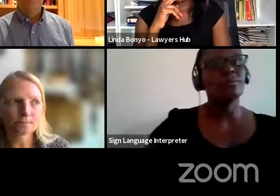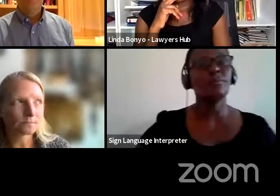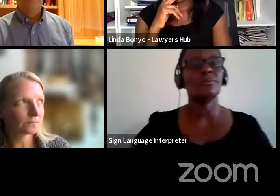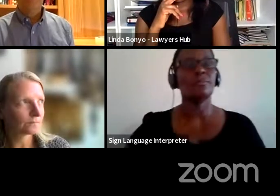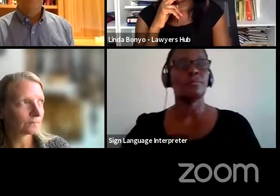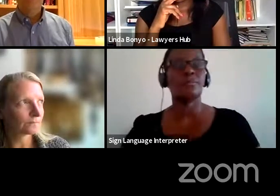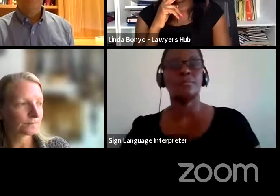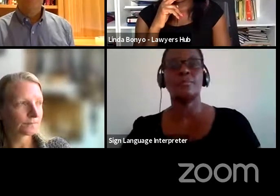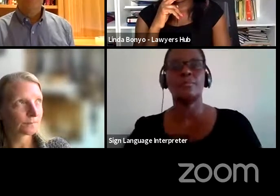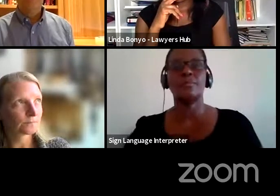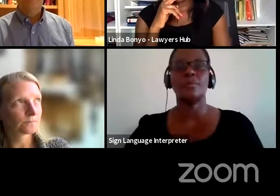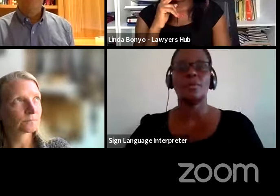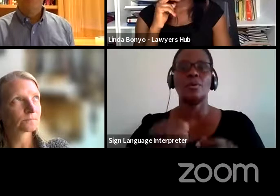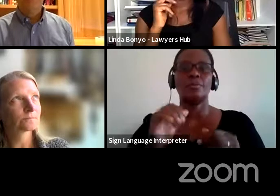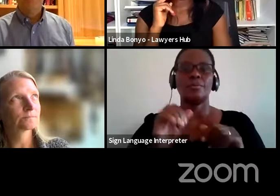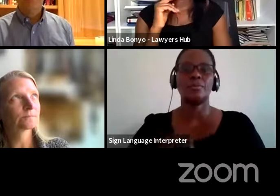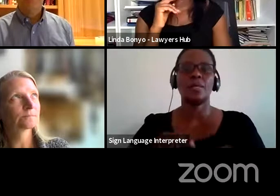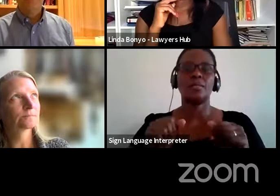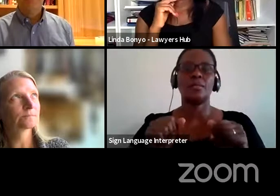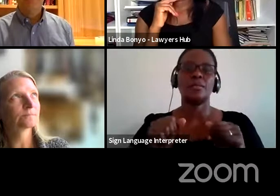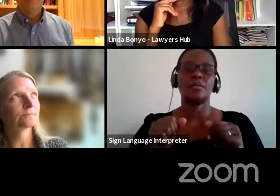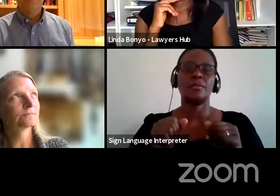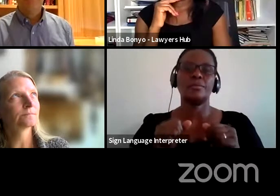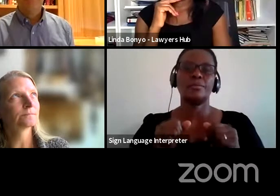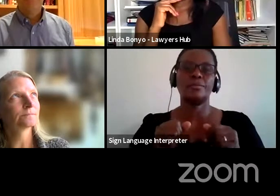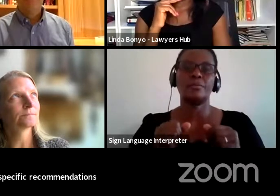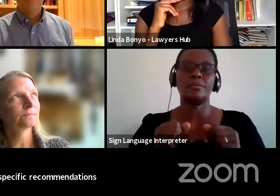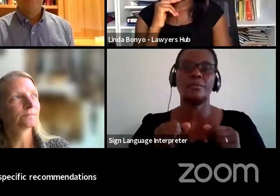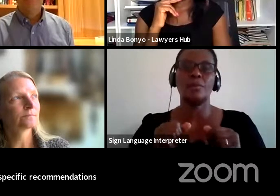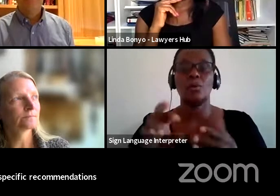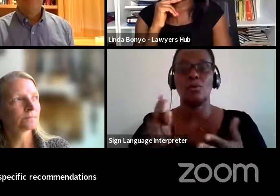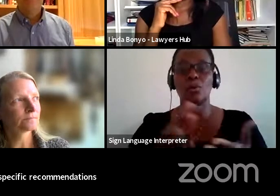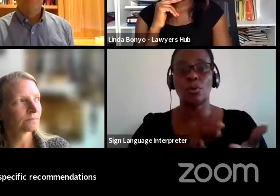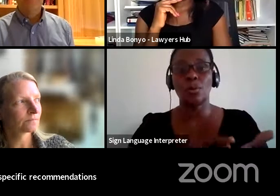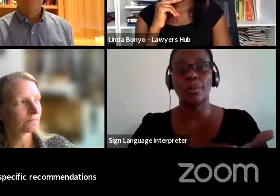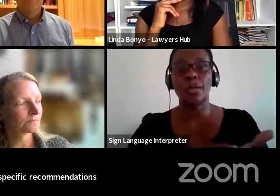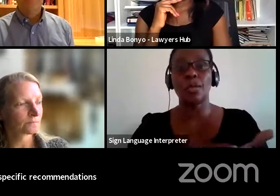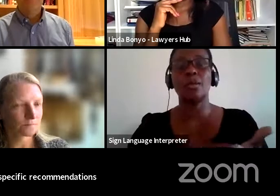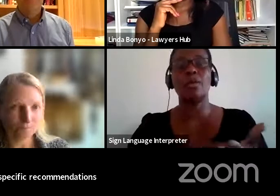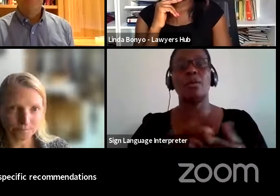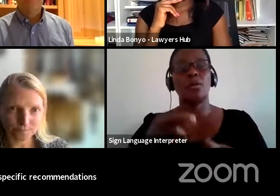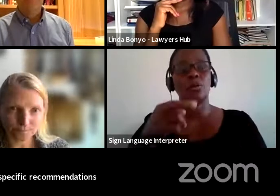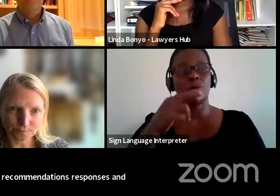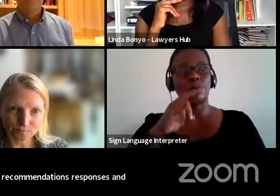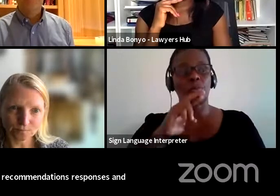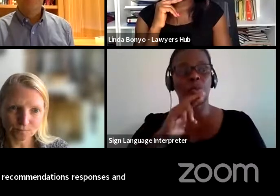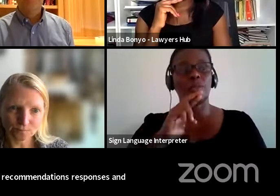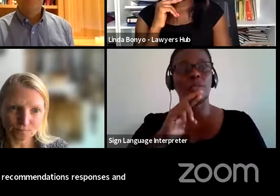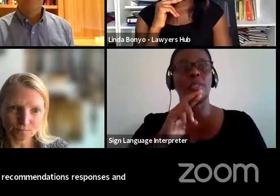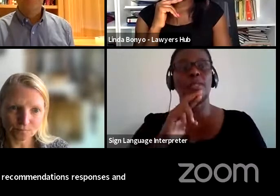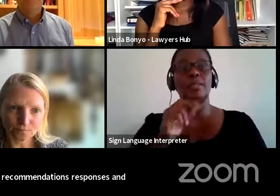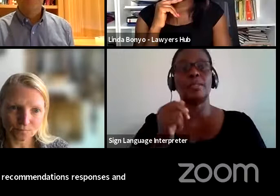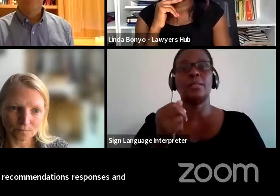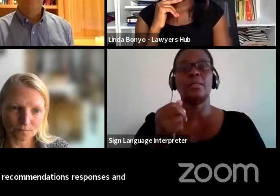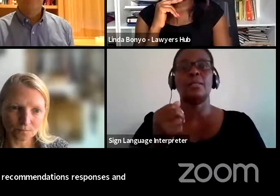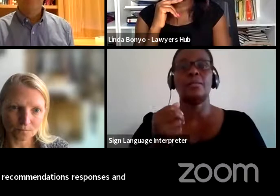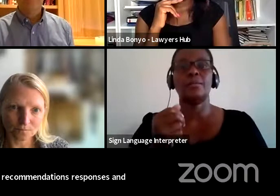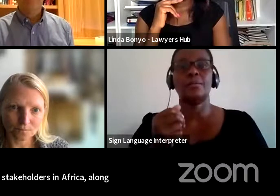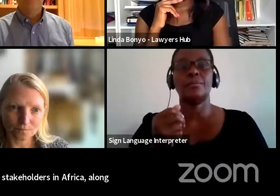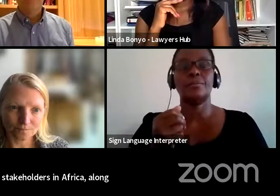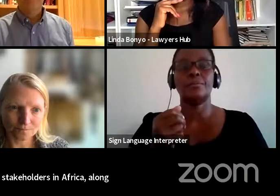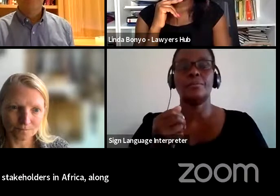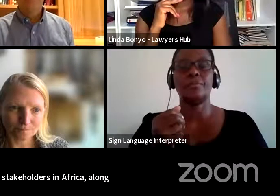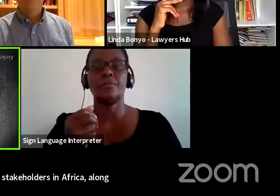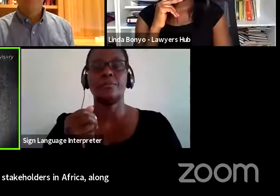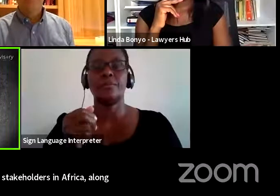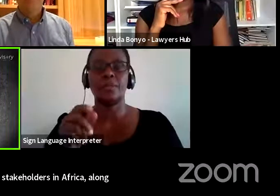sessions with the aim of getting specific recommendations, responses, and input from various stakeholders in Africa. Along with the